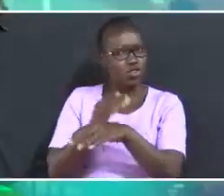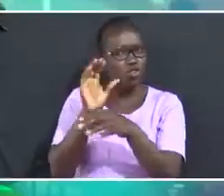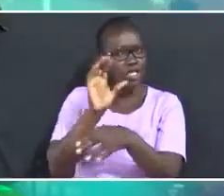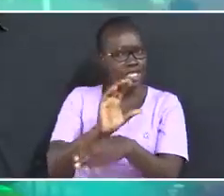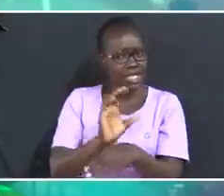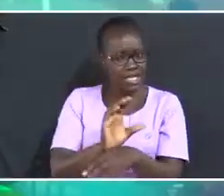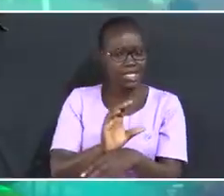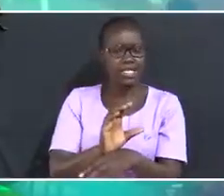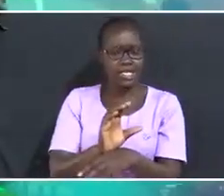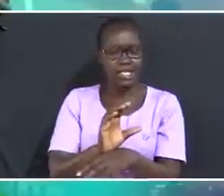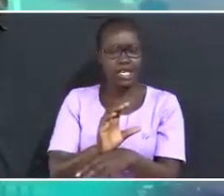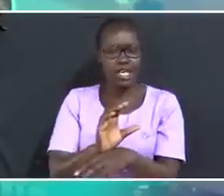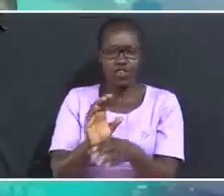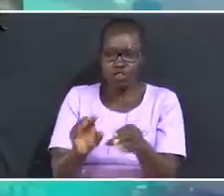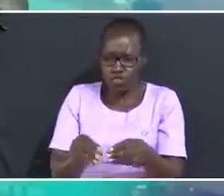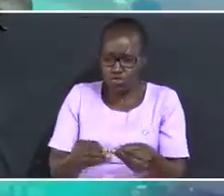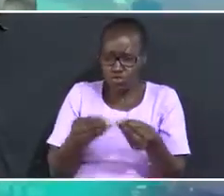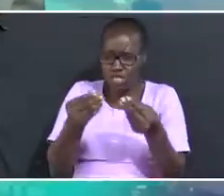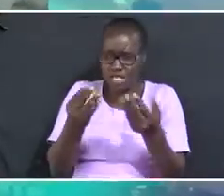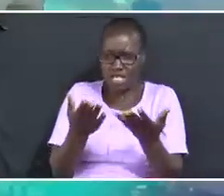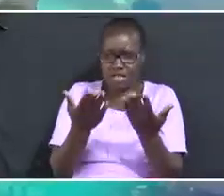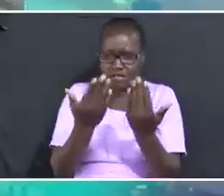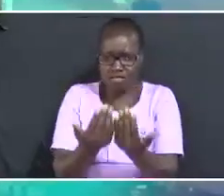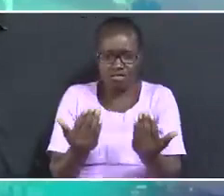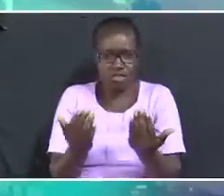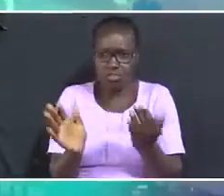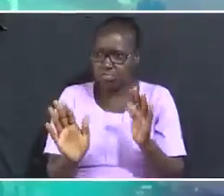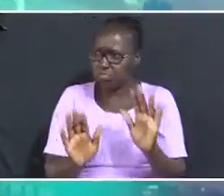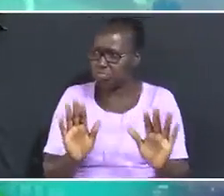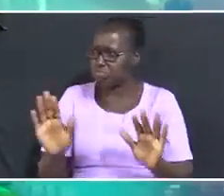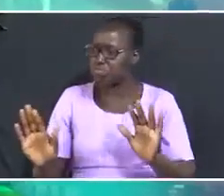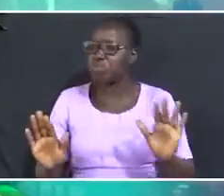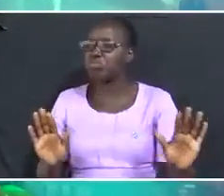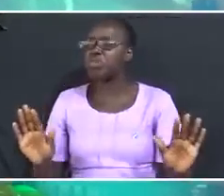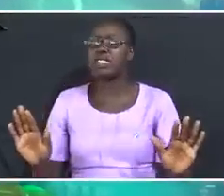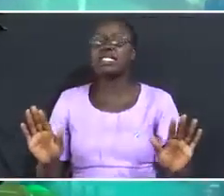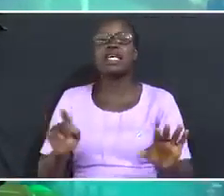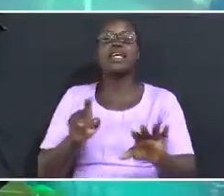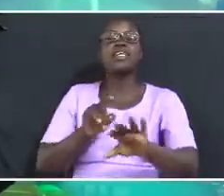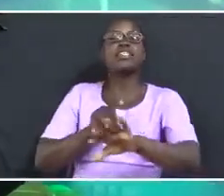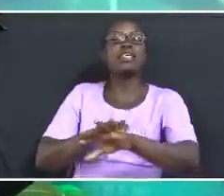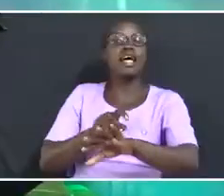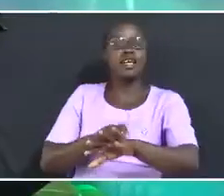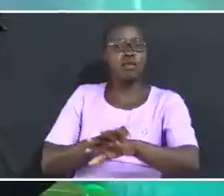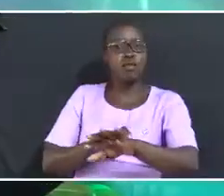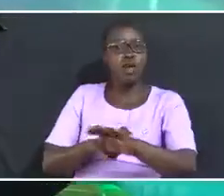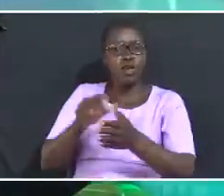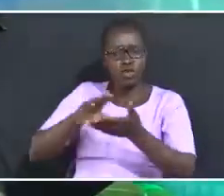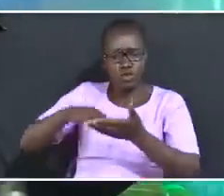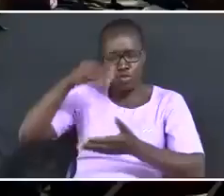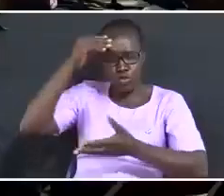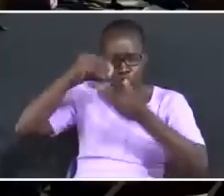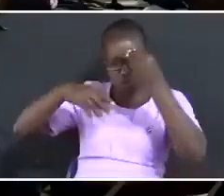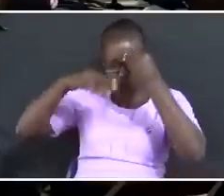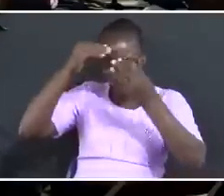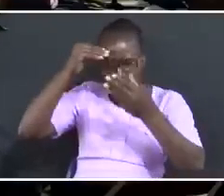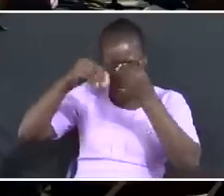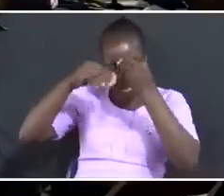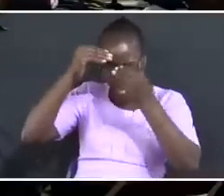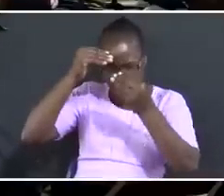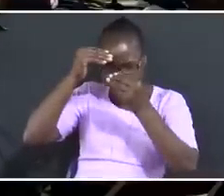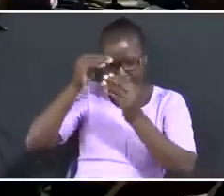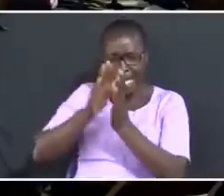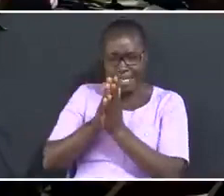church to give these children time to study the patterns of this